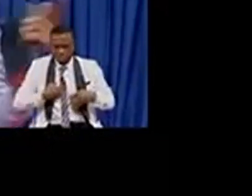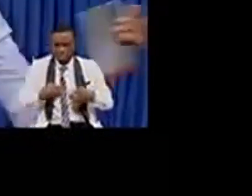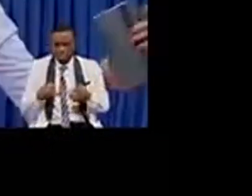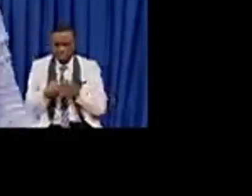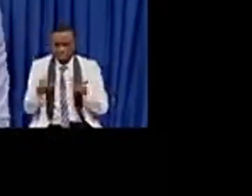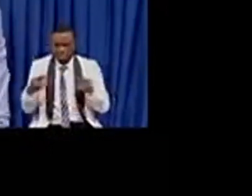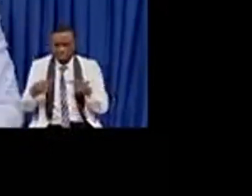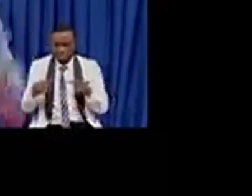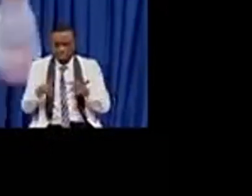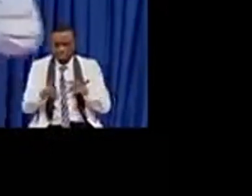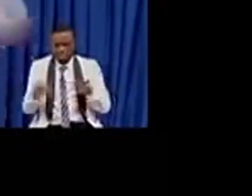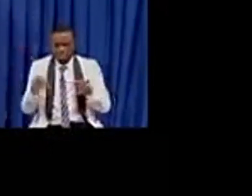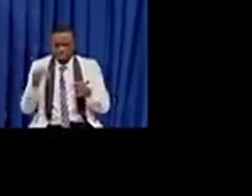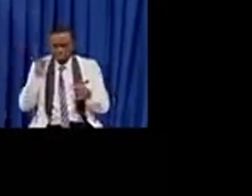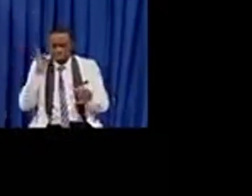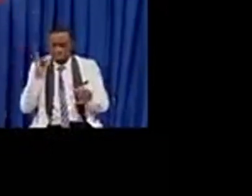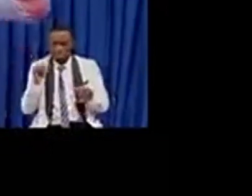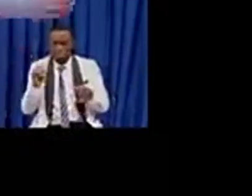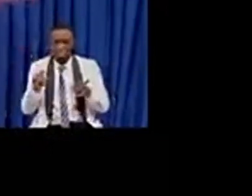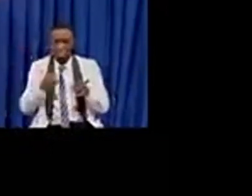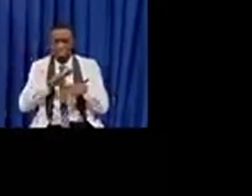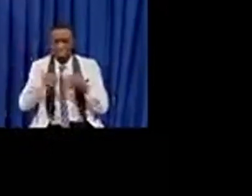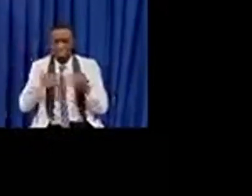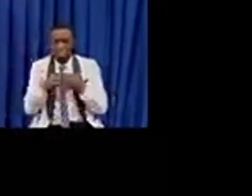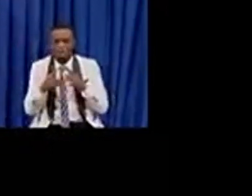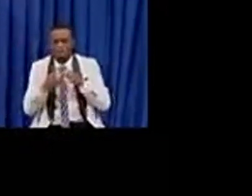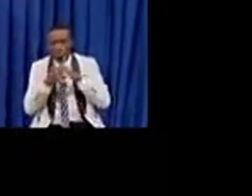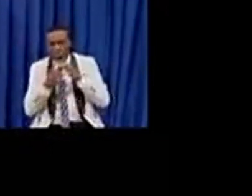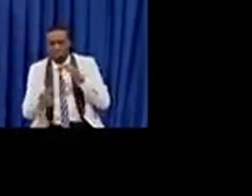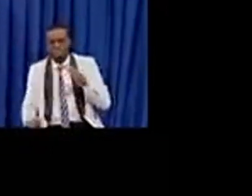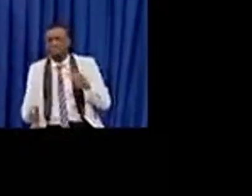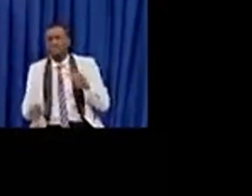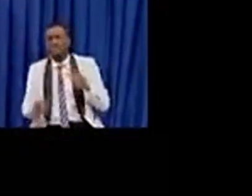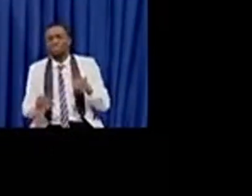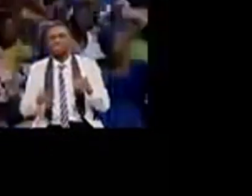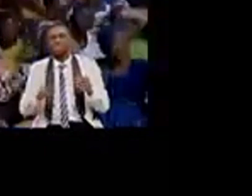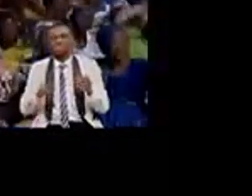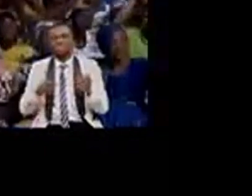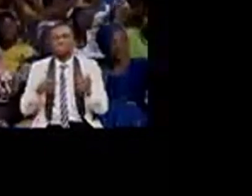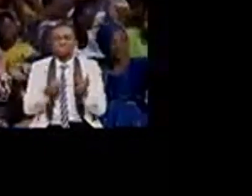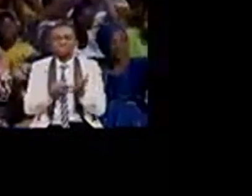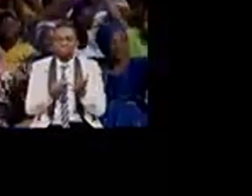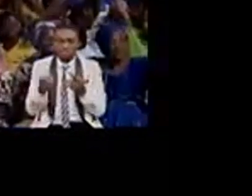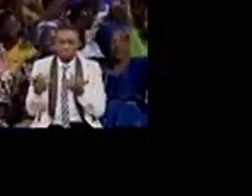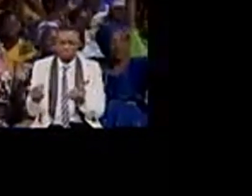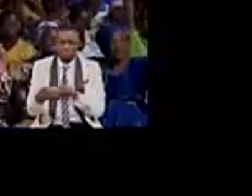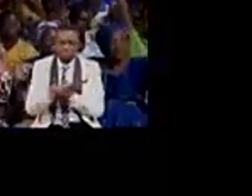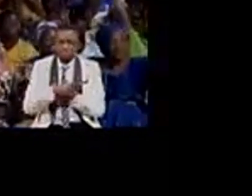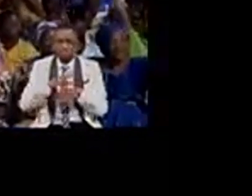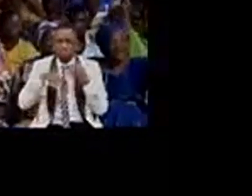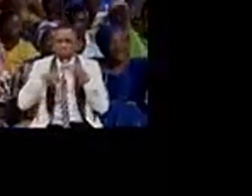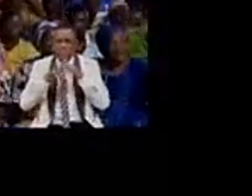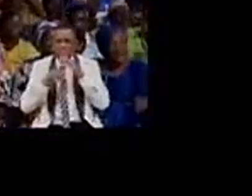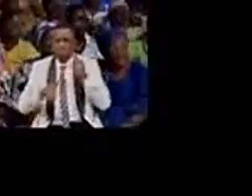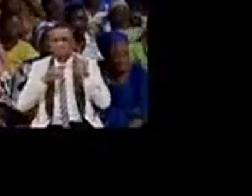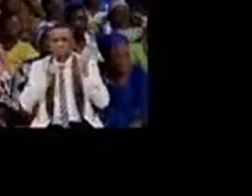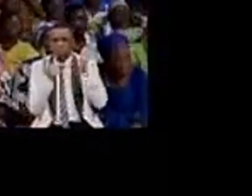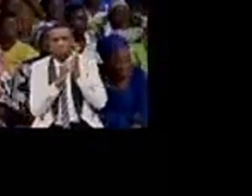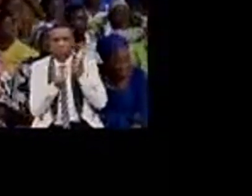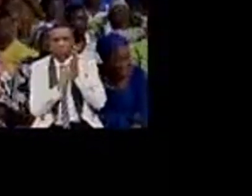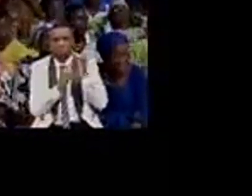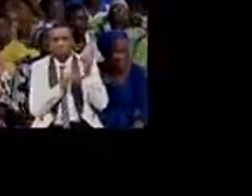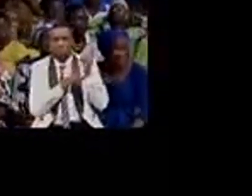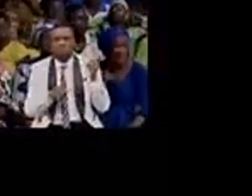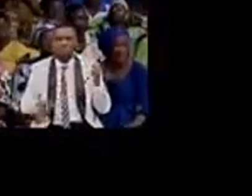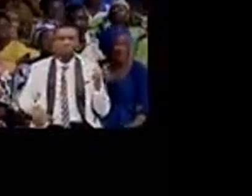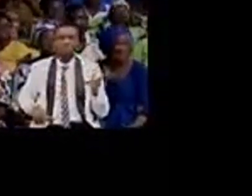I said, no, this evening, I must share the goodness of the Lord. Just praise the Lord. Hallelujah.